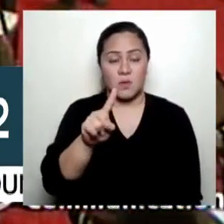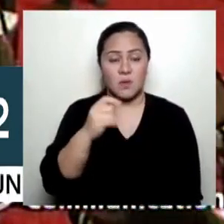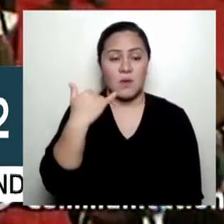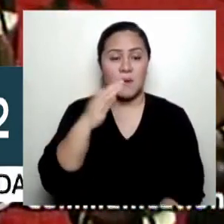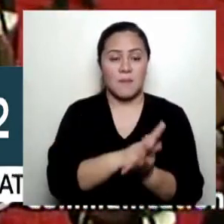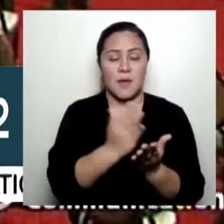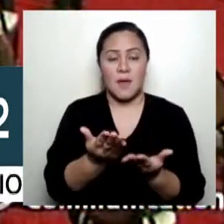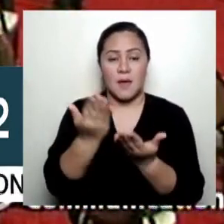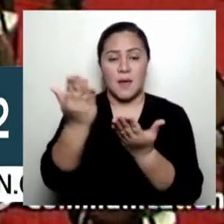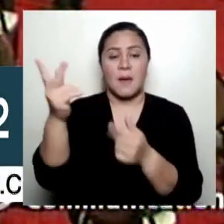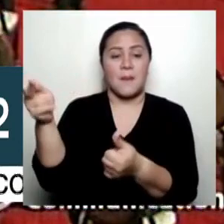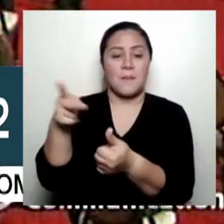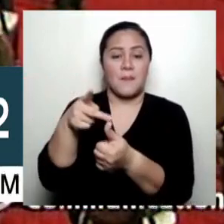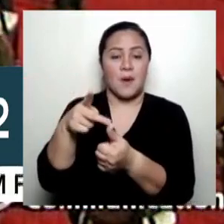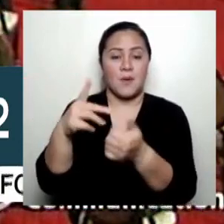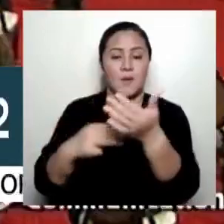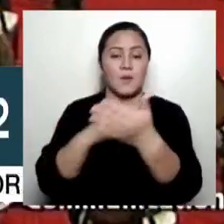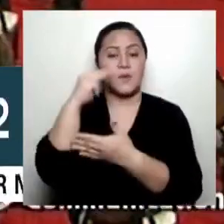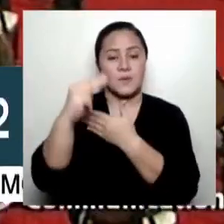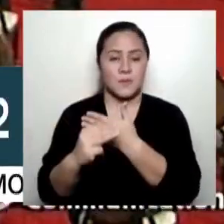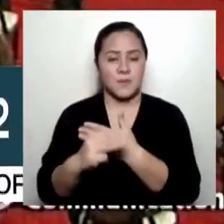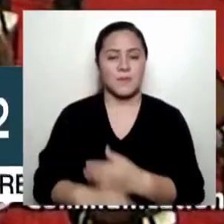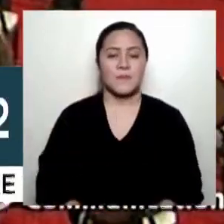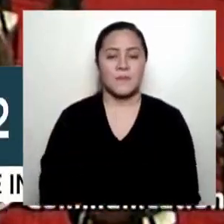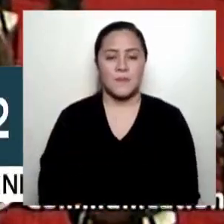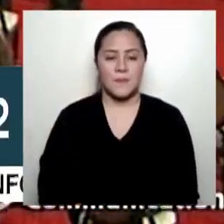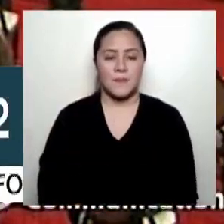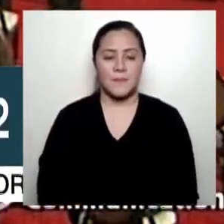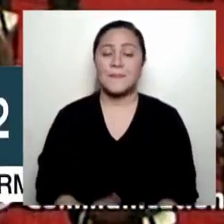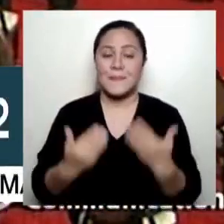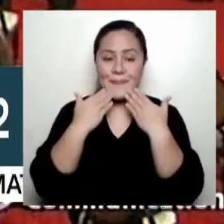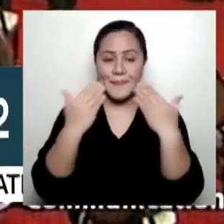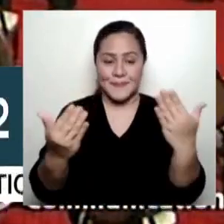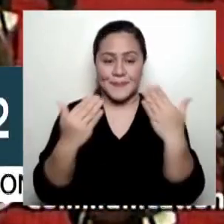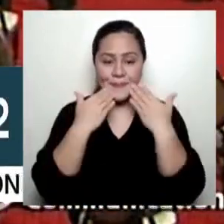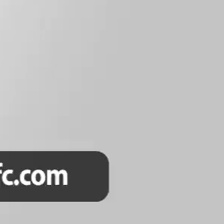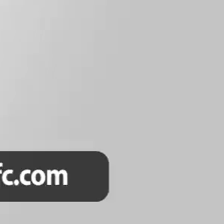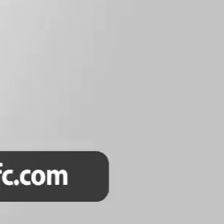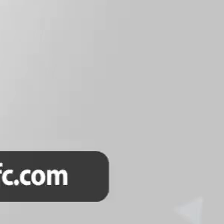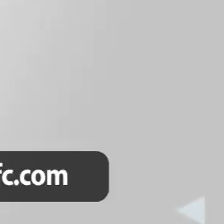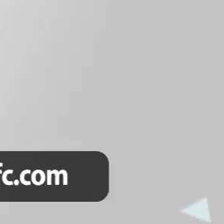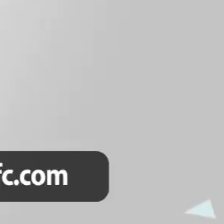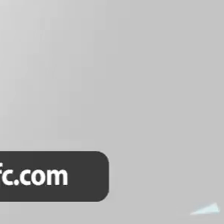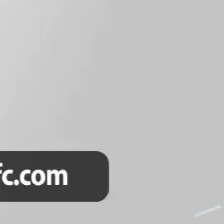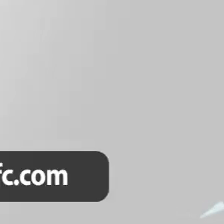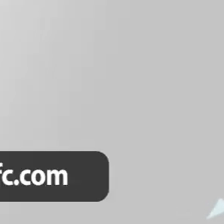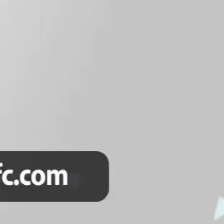projects. Rain? Thank you so much for that report. Pia Gutierrez.